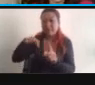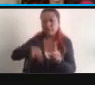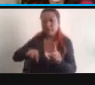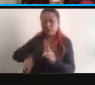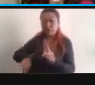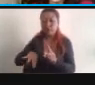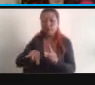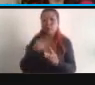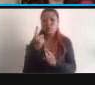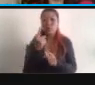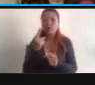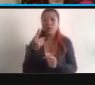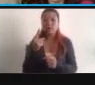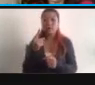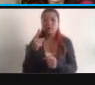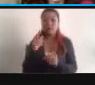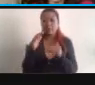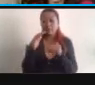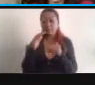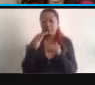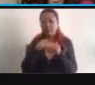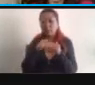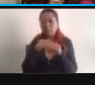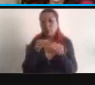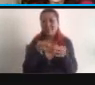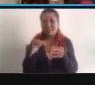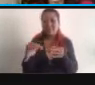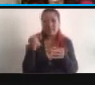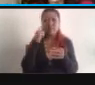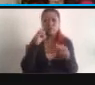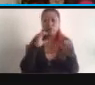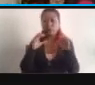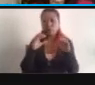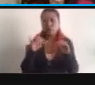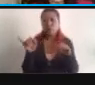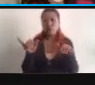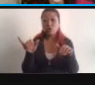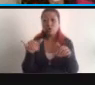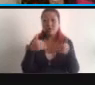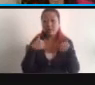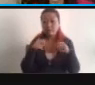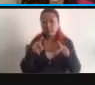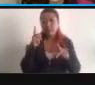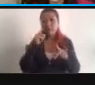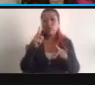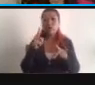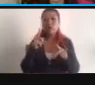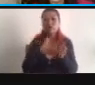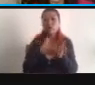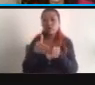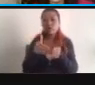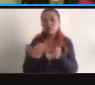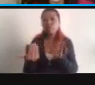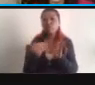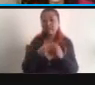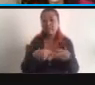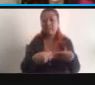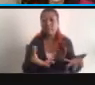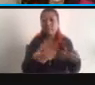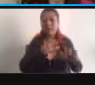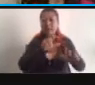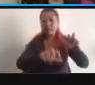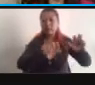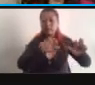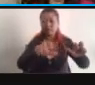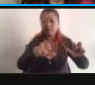or insignificant delay in communications. We also have the opportunity for frequent resupplies, and we have the opportunity to